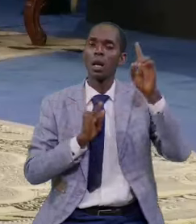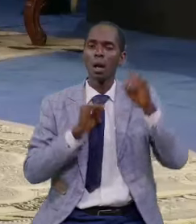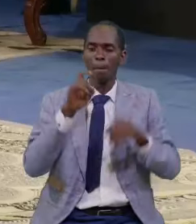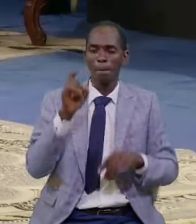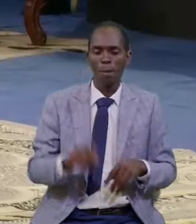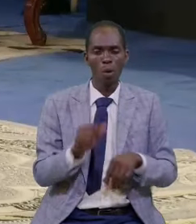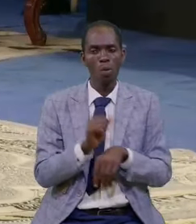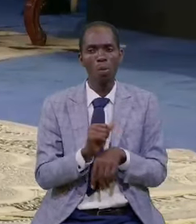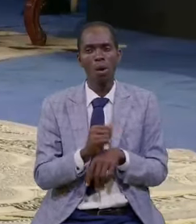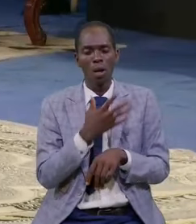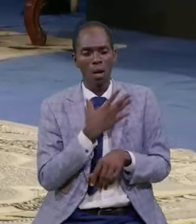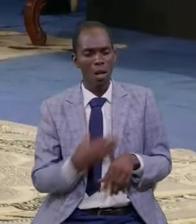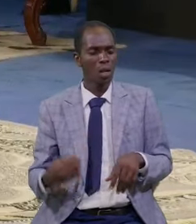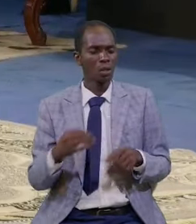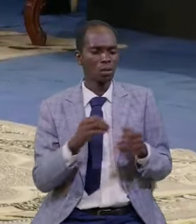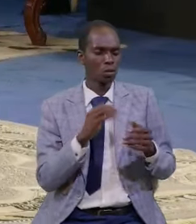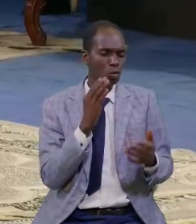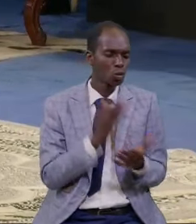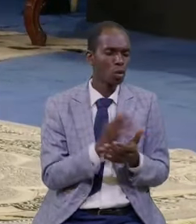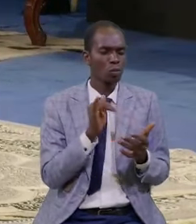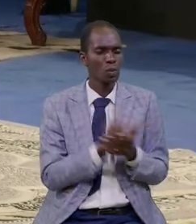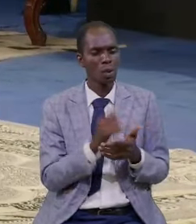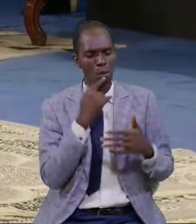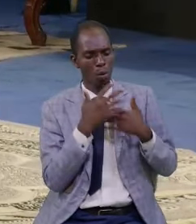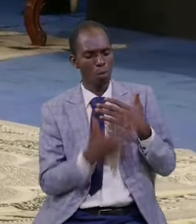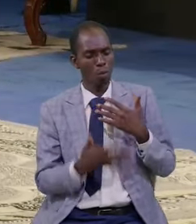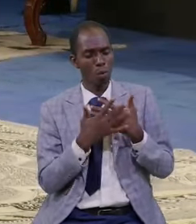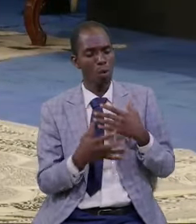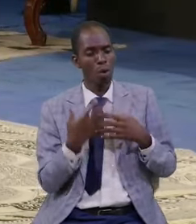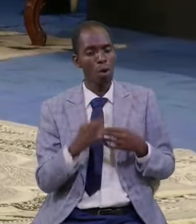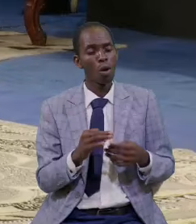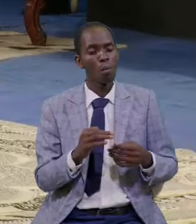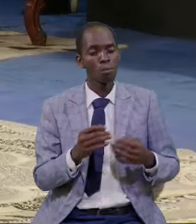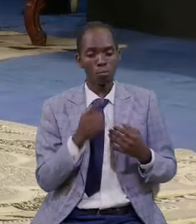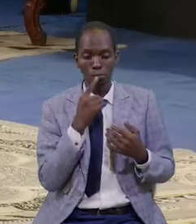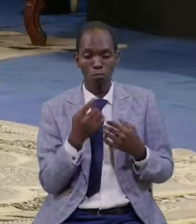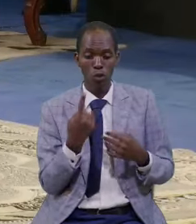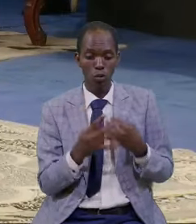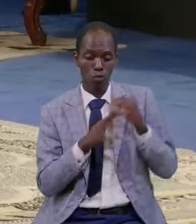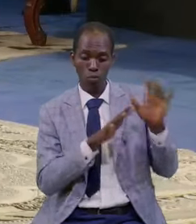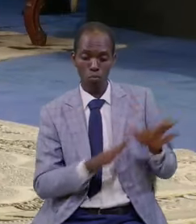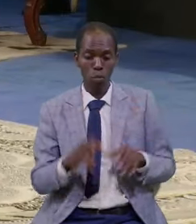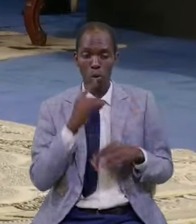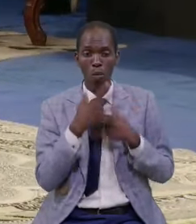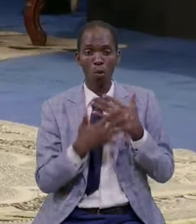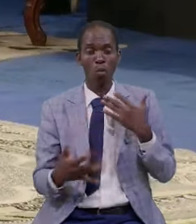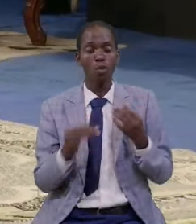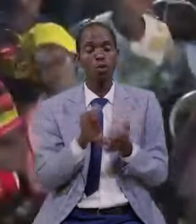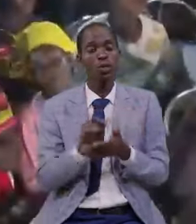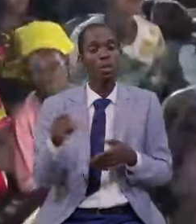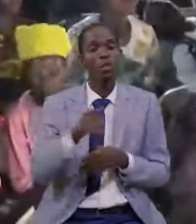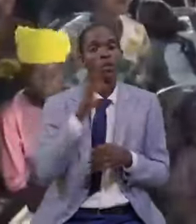that flow of blood so that you will live. I said, you will live.